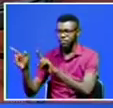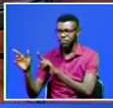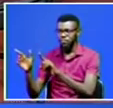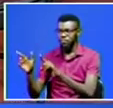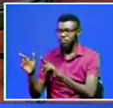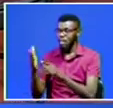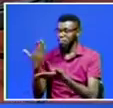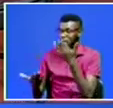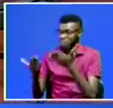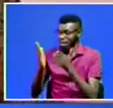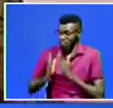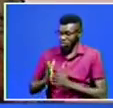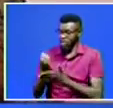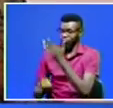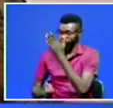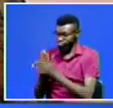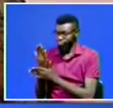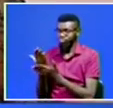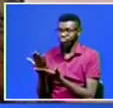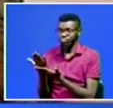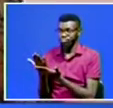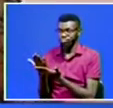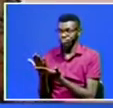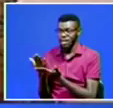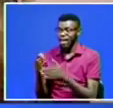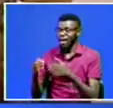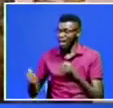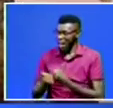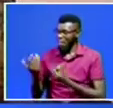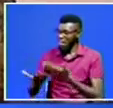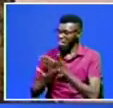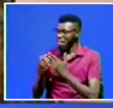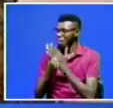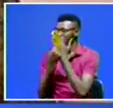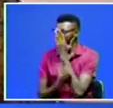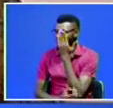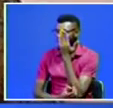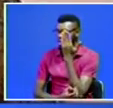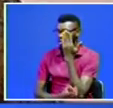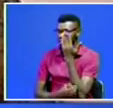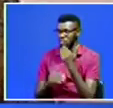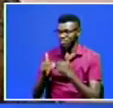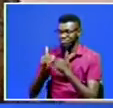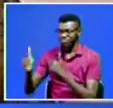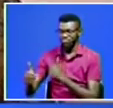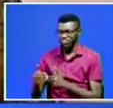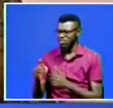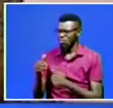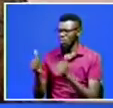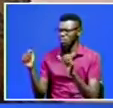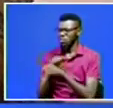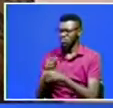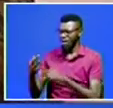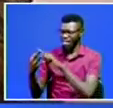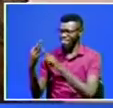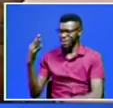is a producer. So if you treated them badly, exactly, that would affect your next stage. Yeah. Yeah. Those are three things that I I've